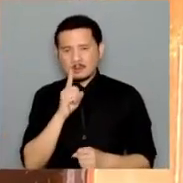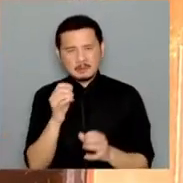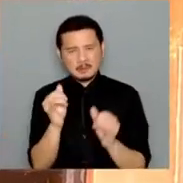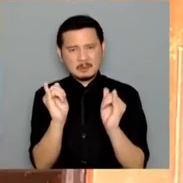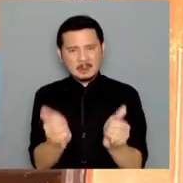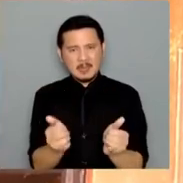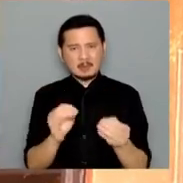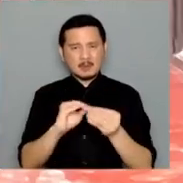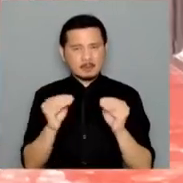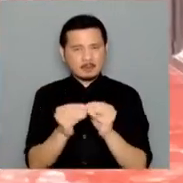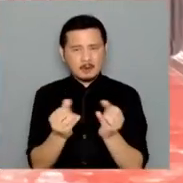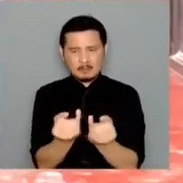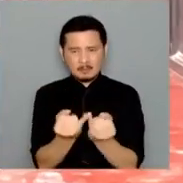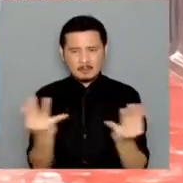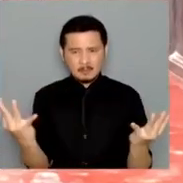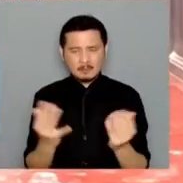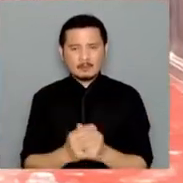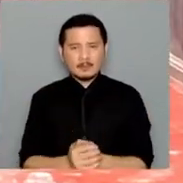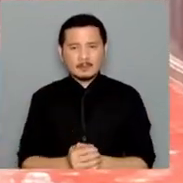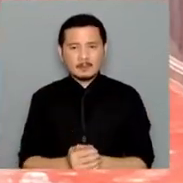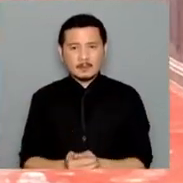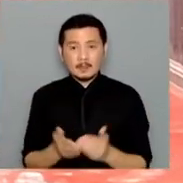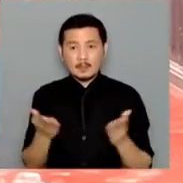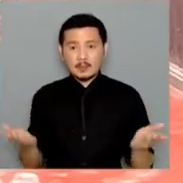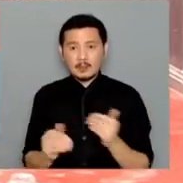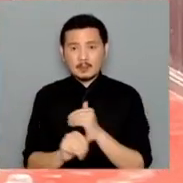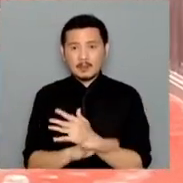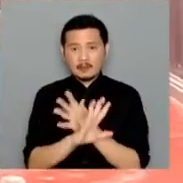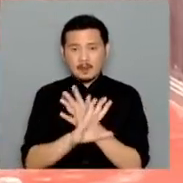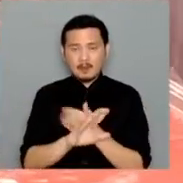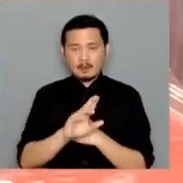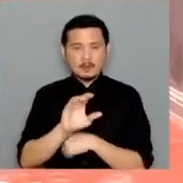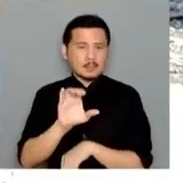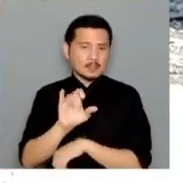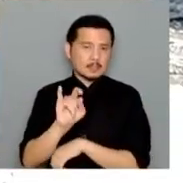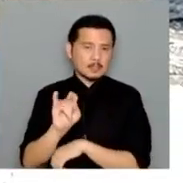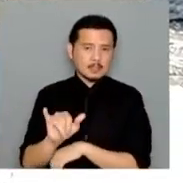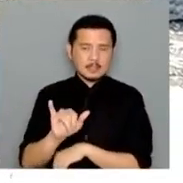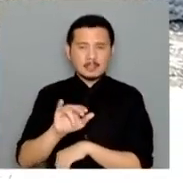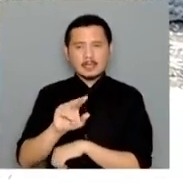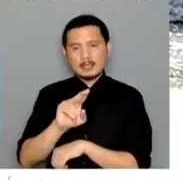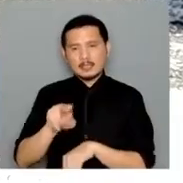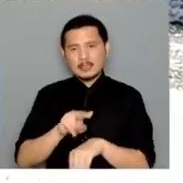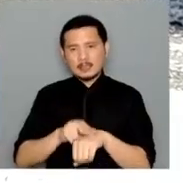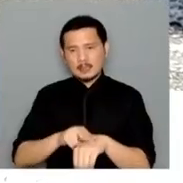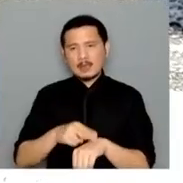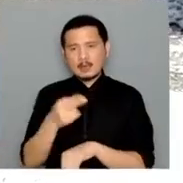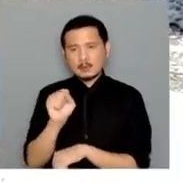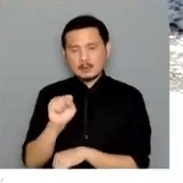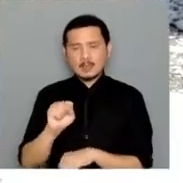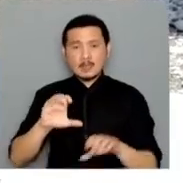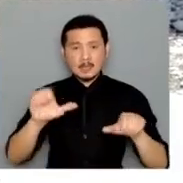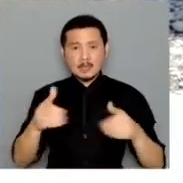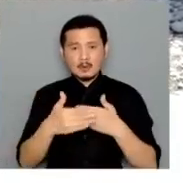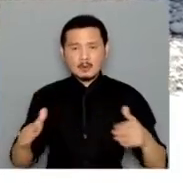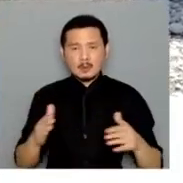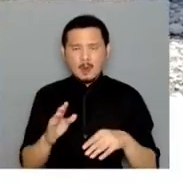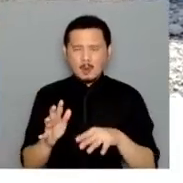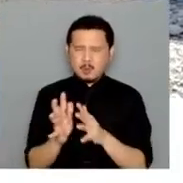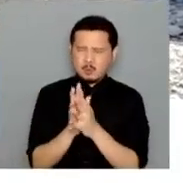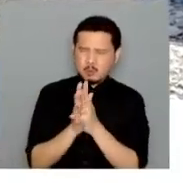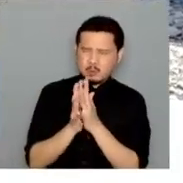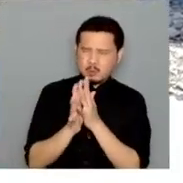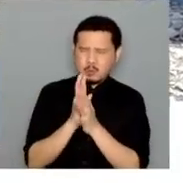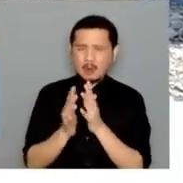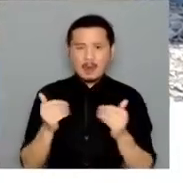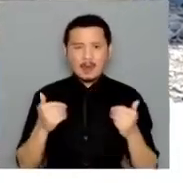numbers. Meanwhile, Carmina, here in Davao City National High School, classrooms are overcrowded with students. There are 50 to